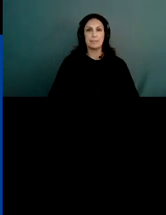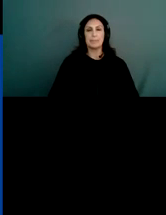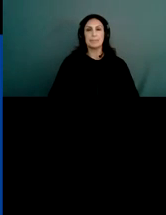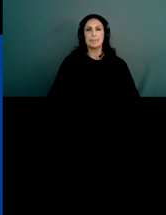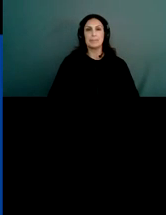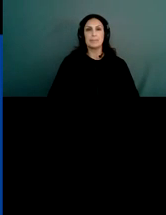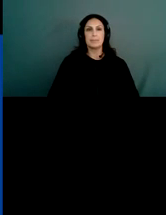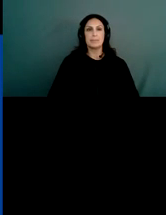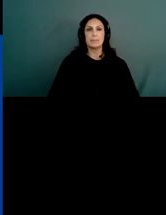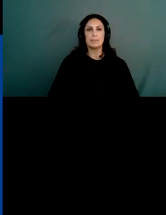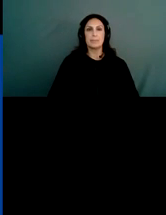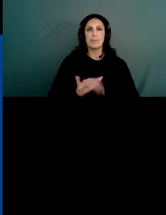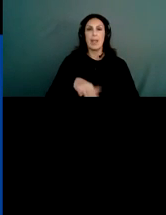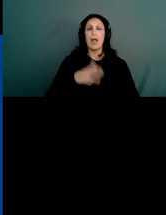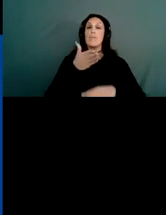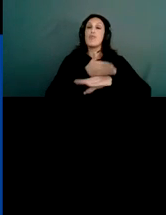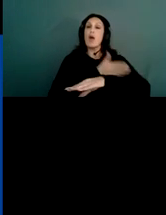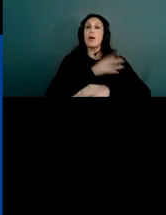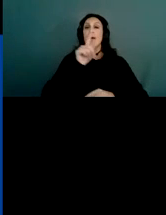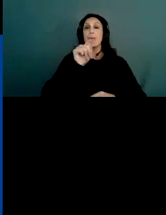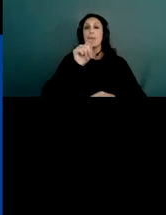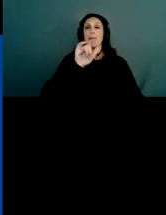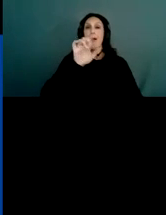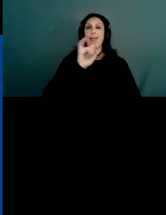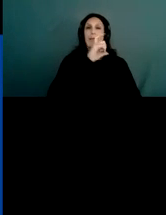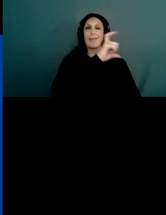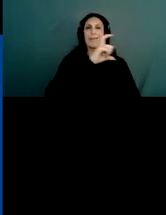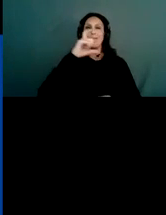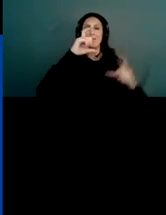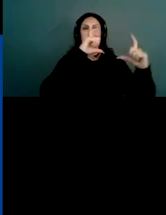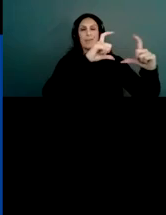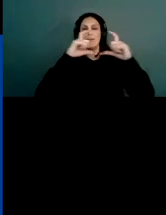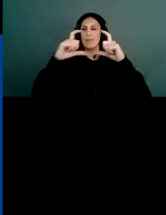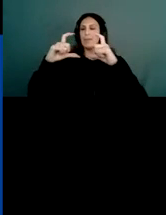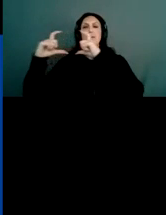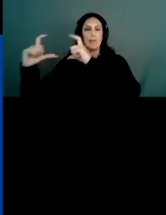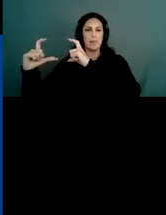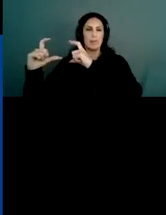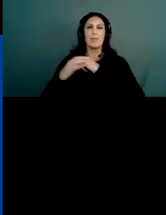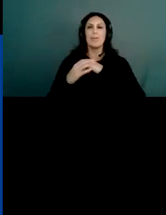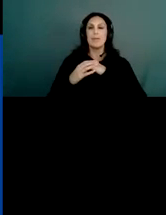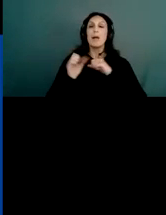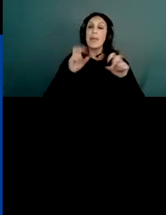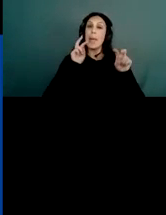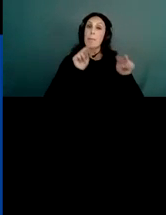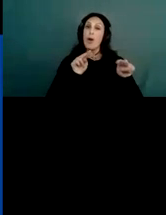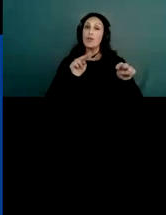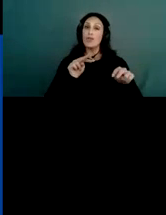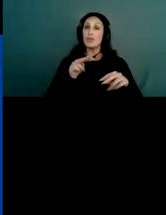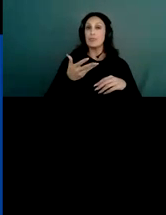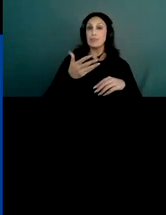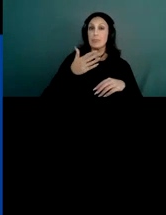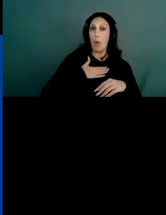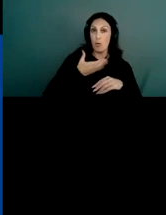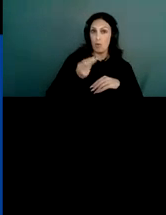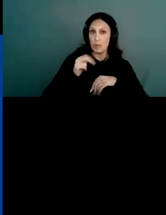So this is just the top of the progress tile. This is where students would want to work on monitoring their time. They've